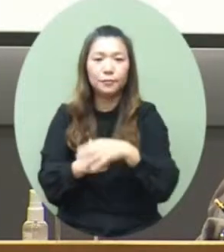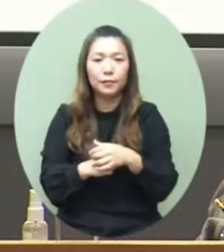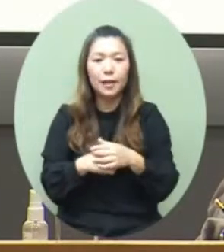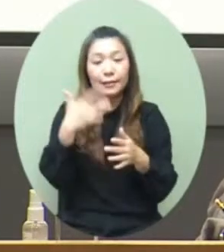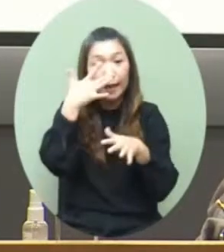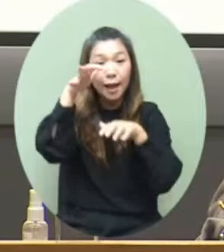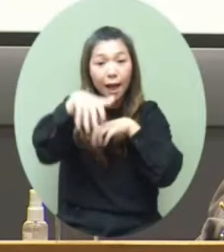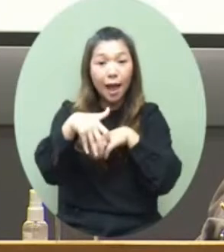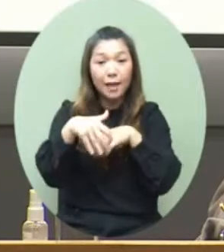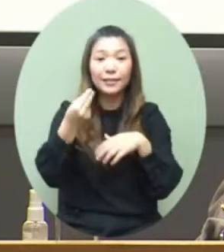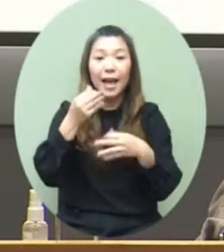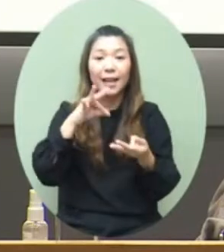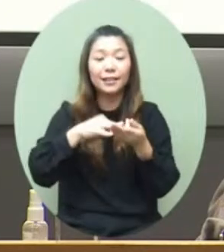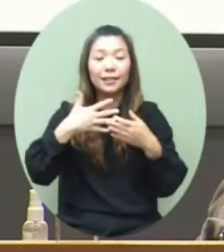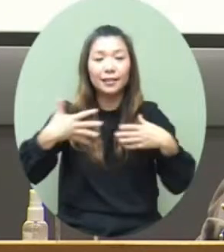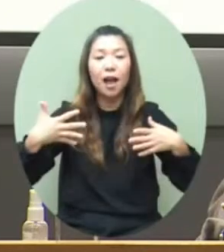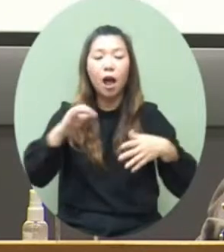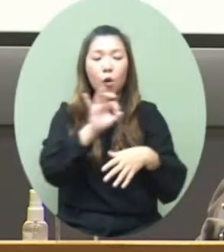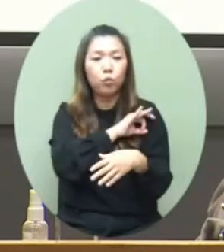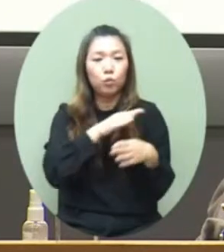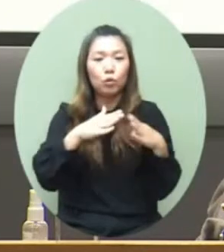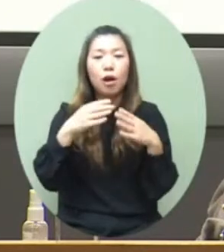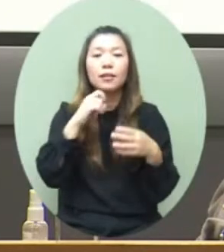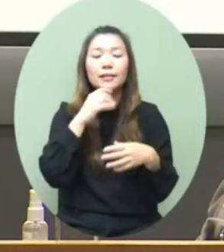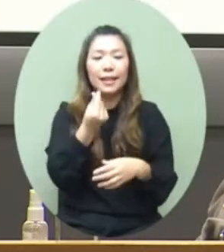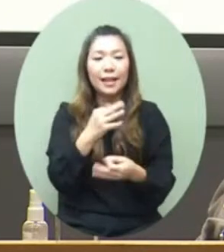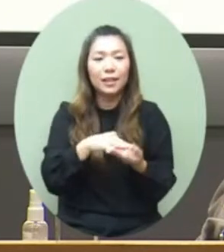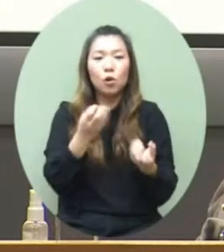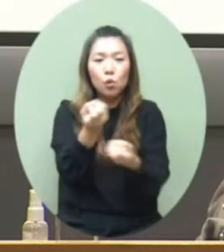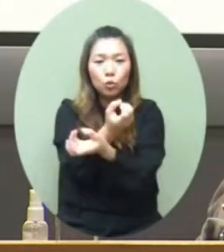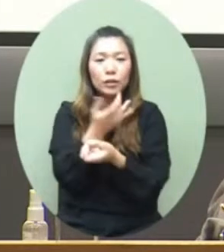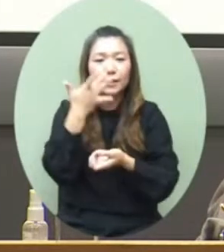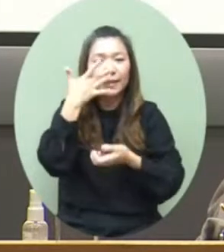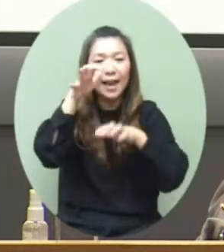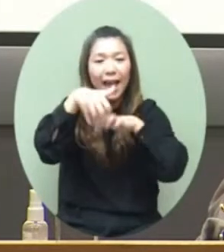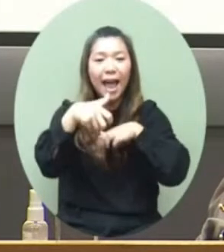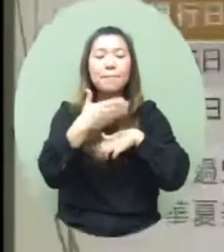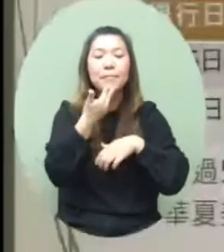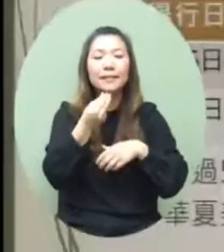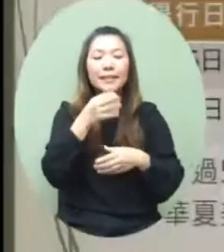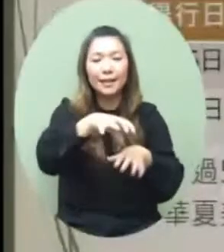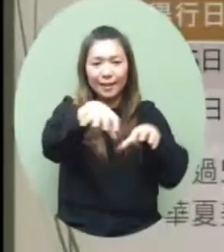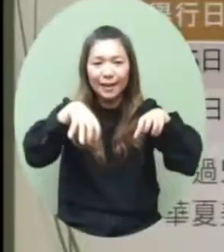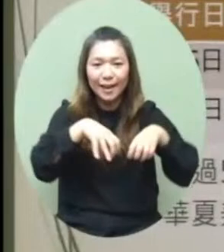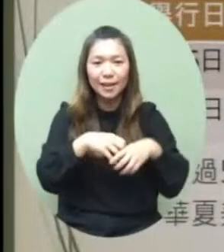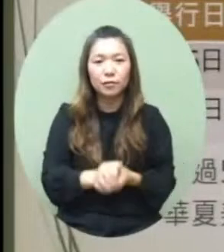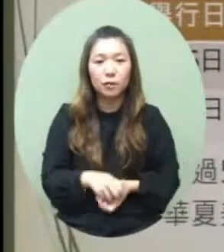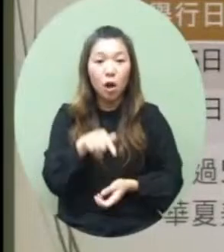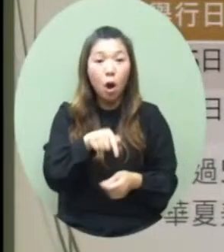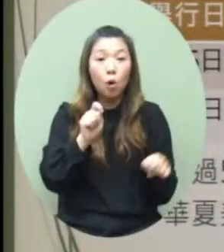weekend, that is the 6th and the 7th of May, in Sha Tin Town Hall Plaza and Sha